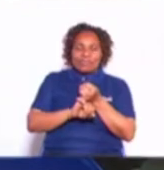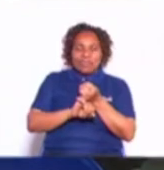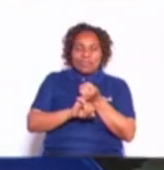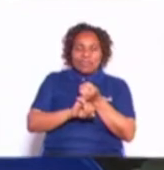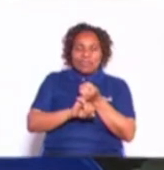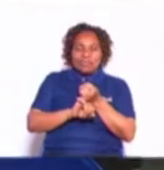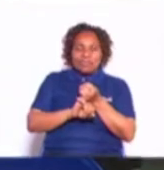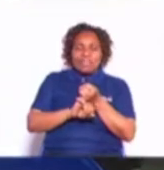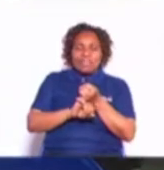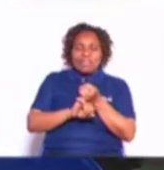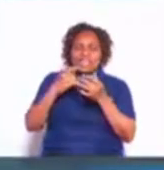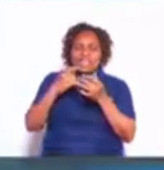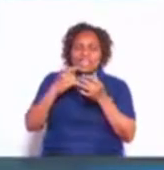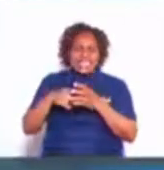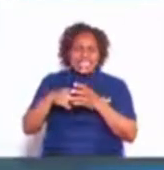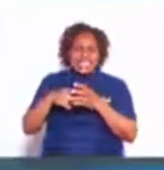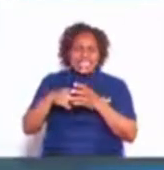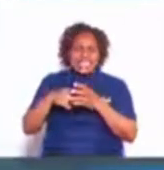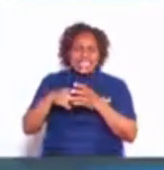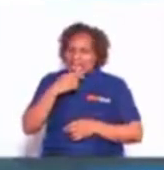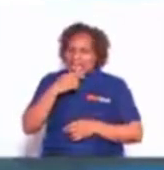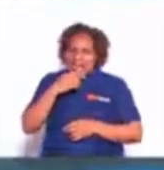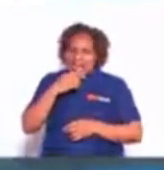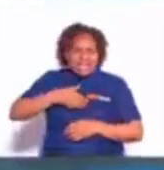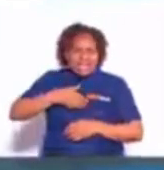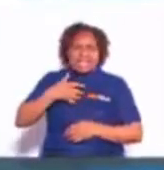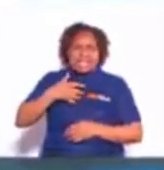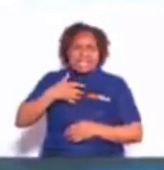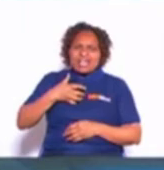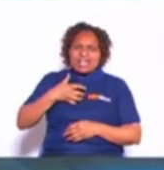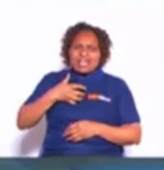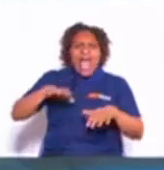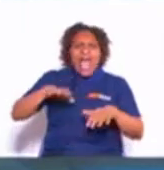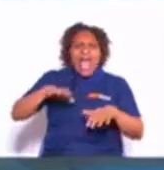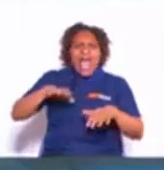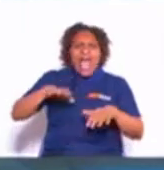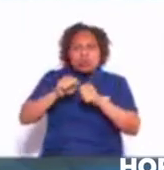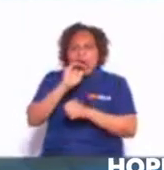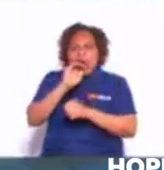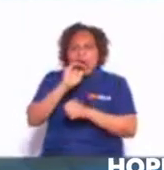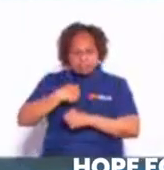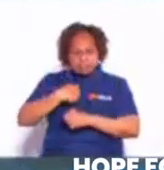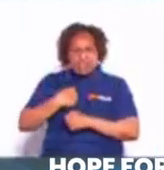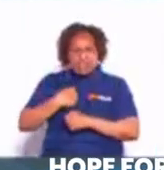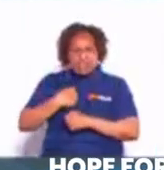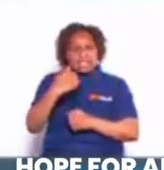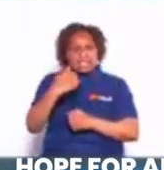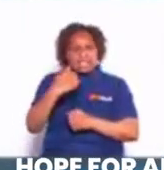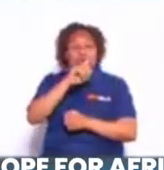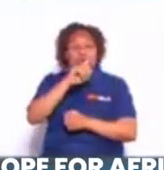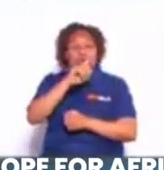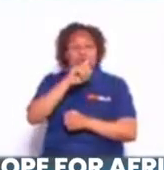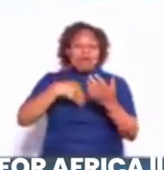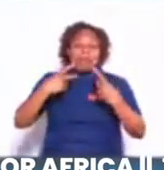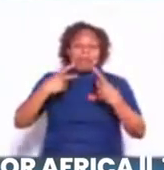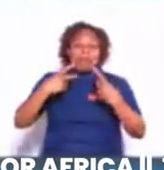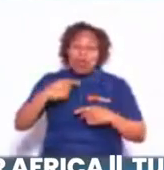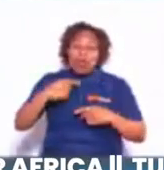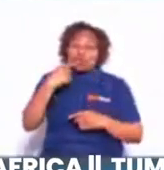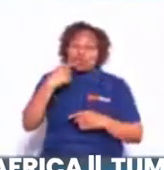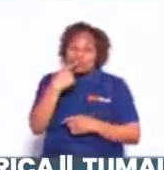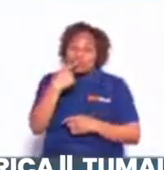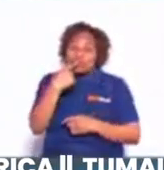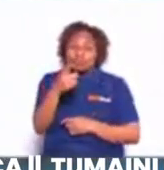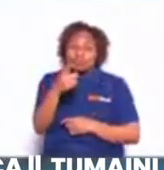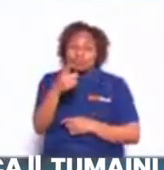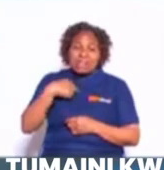Then the other one was furious. How can you ask me such a question before people? Who told you that I'm beating